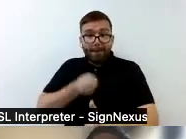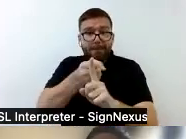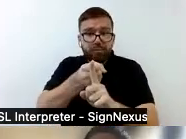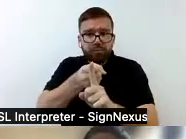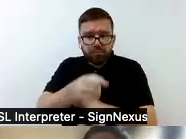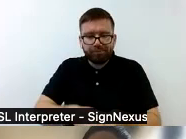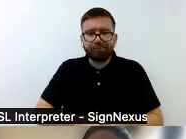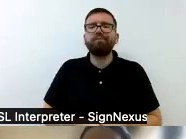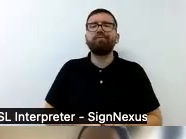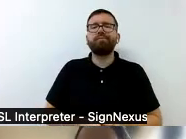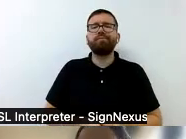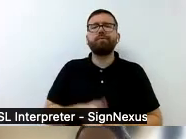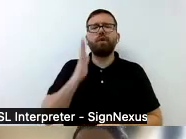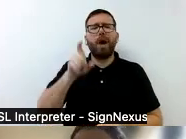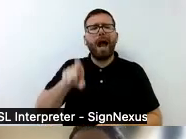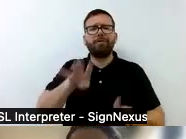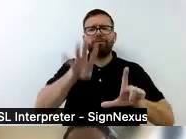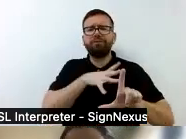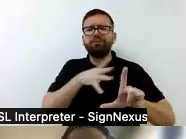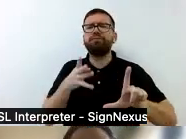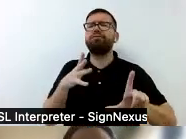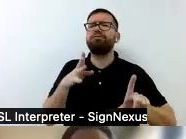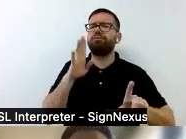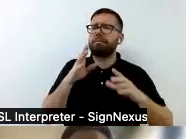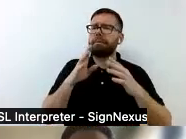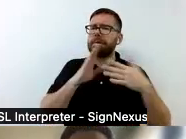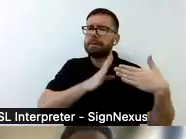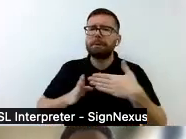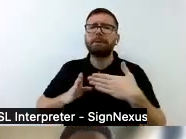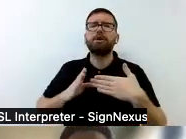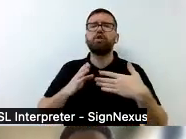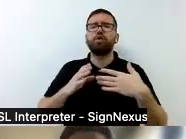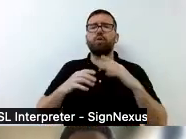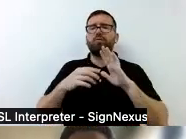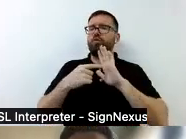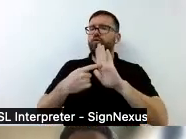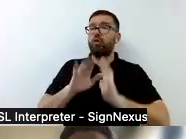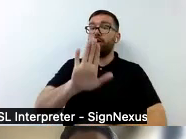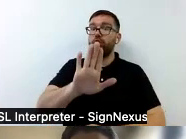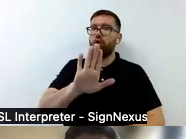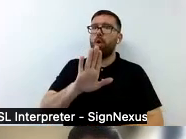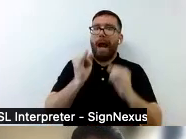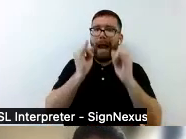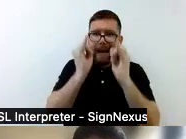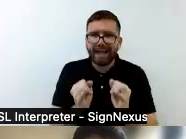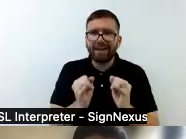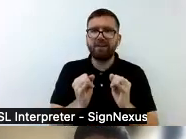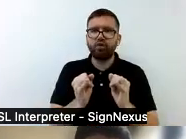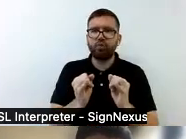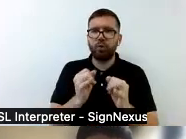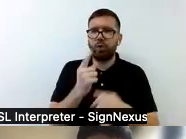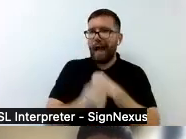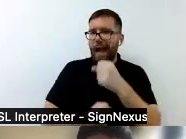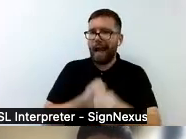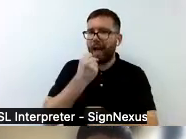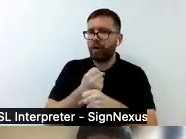a table to reflect your individual annual income, not your household income if they're different. Again, you can